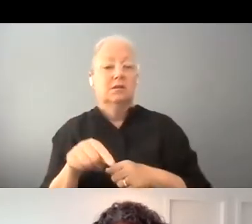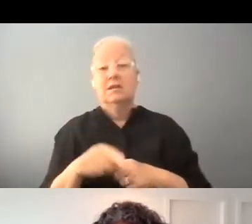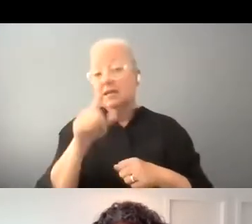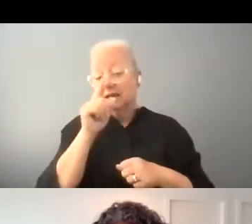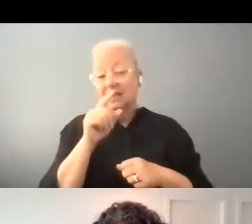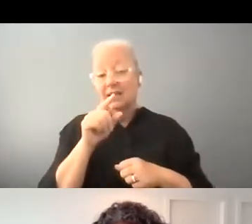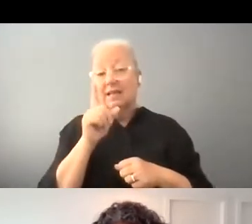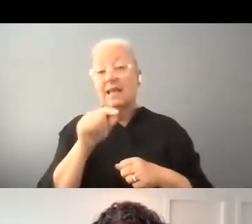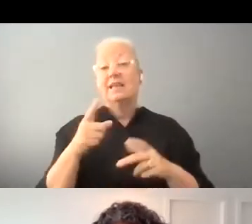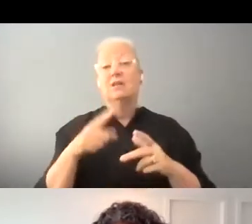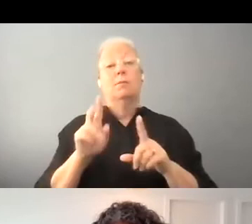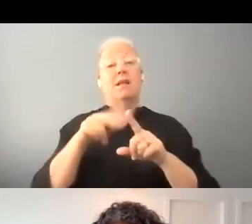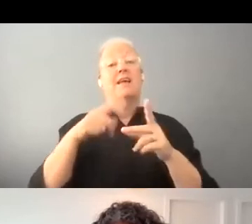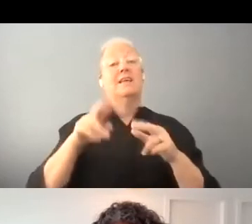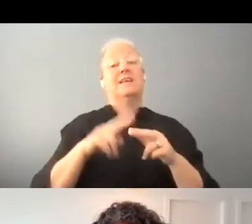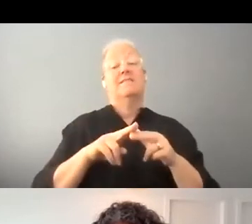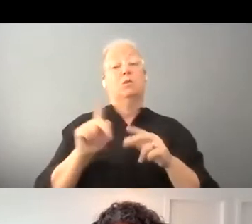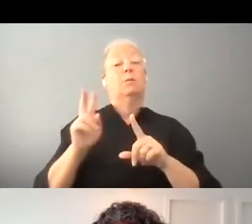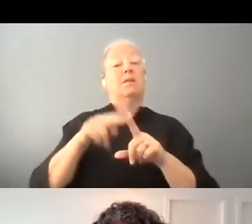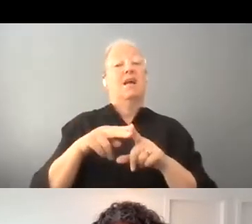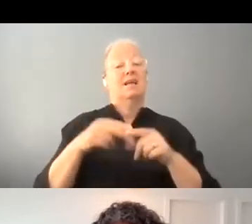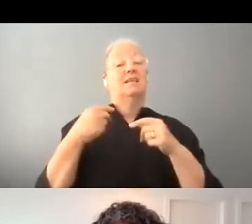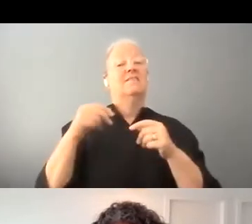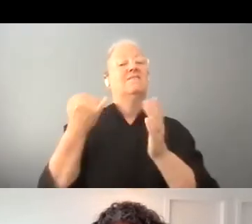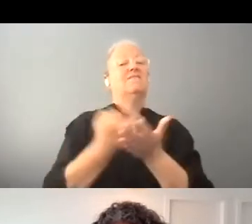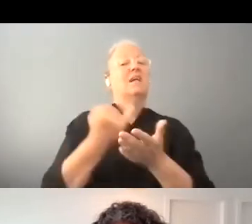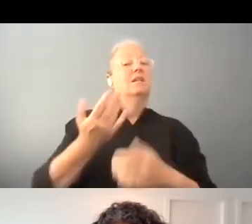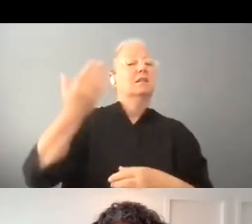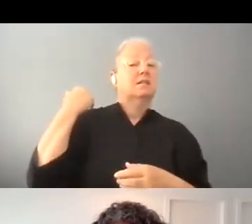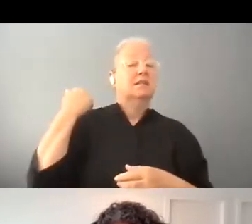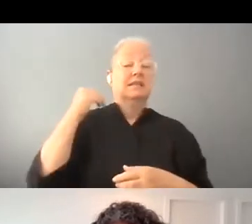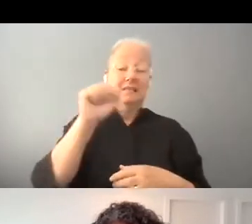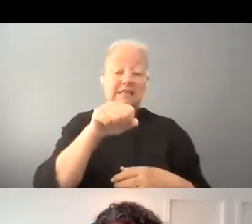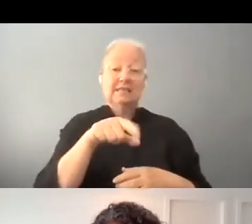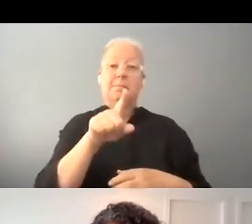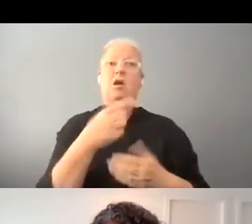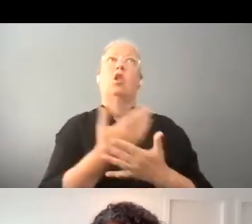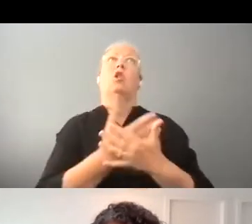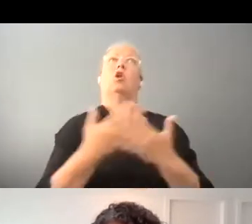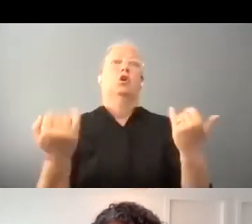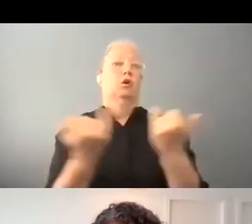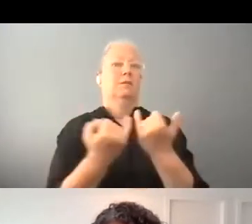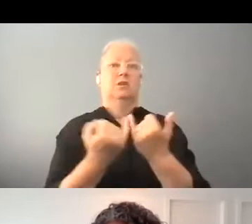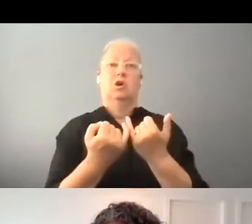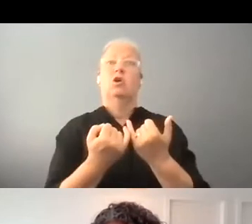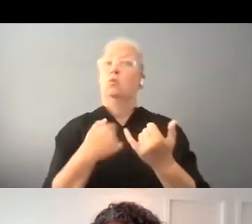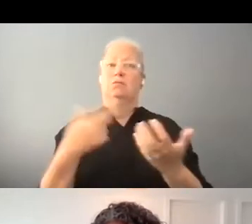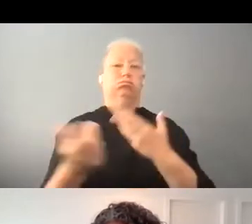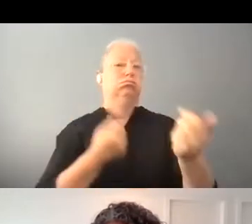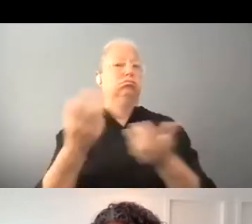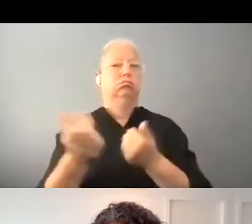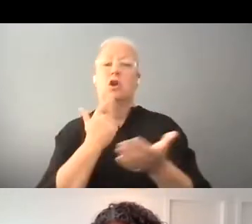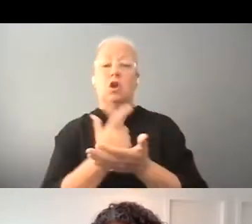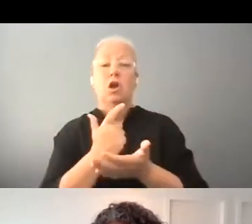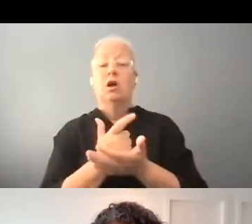the past? Yes. For reference, this is a really competitive initiative. We get a lot of applications. So sometimes something that might have